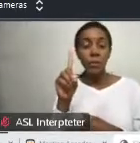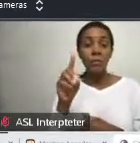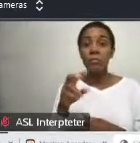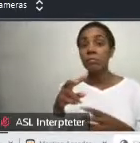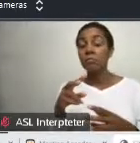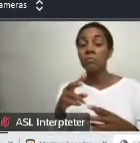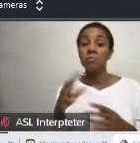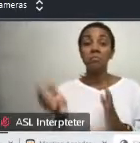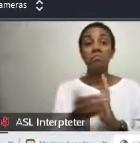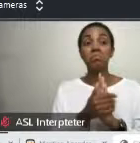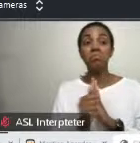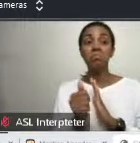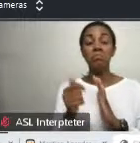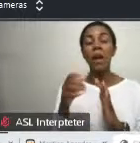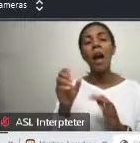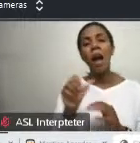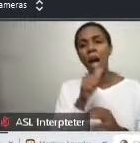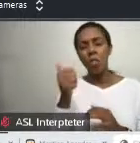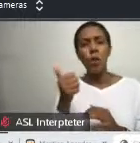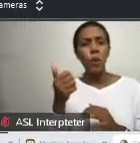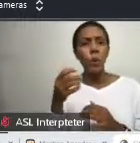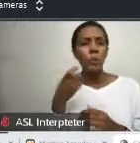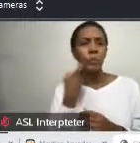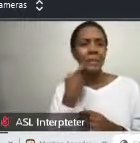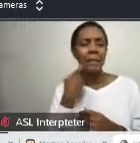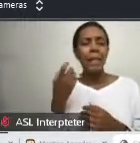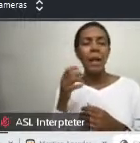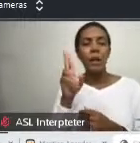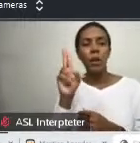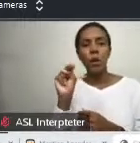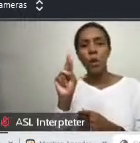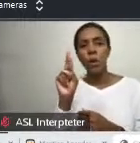sales in the area, notably around Overton Square.